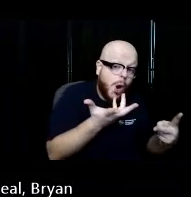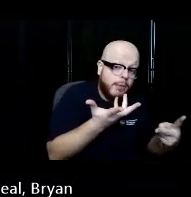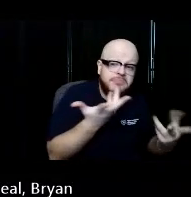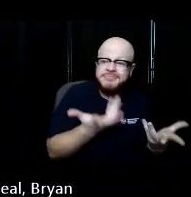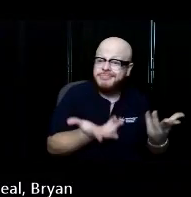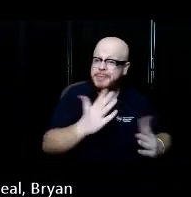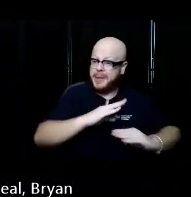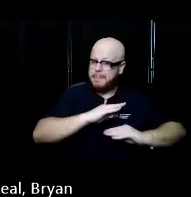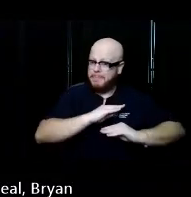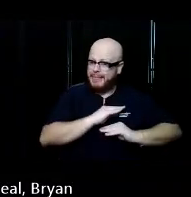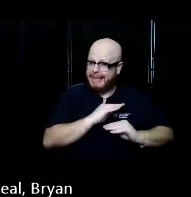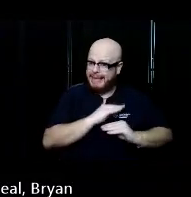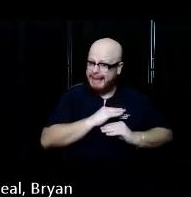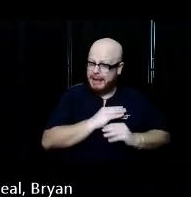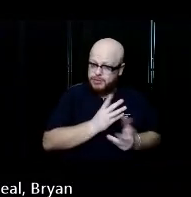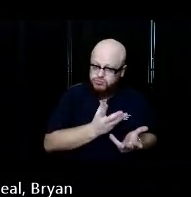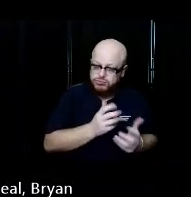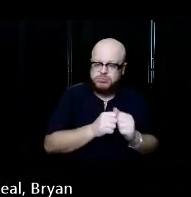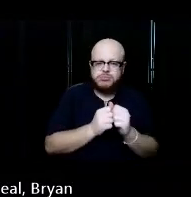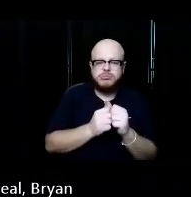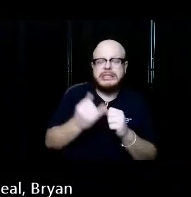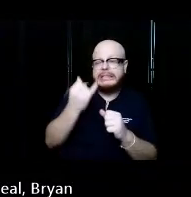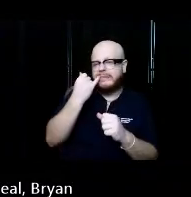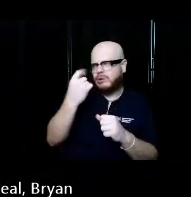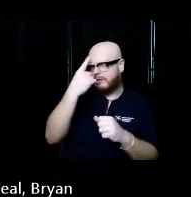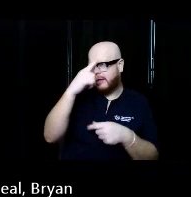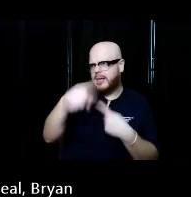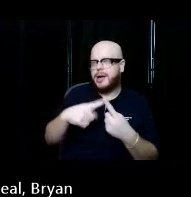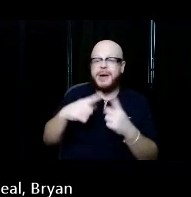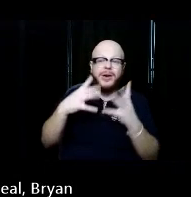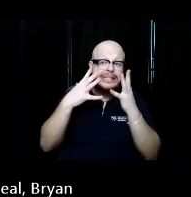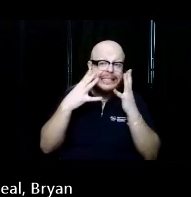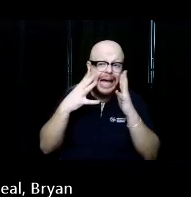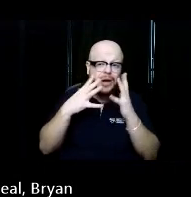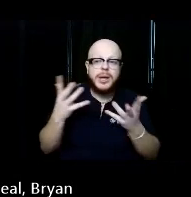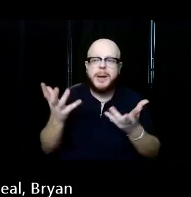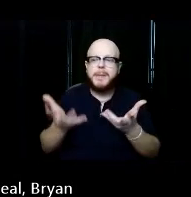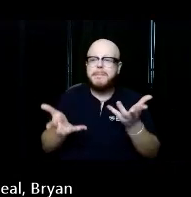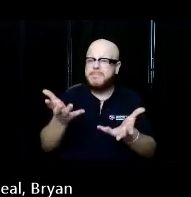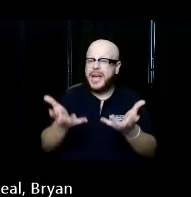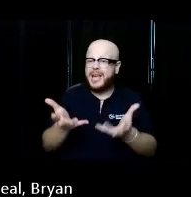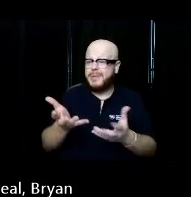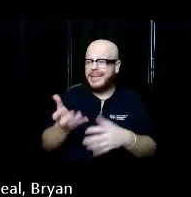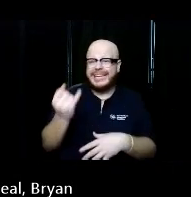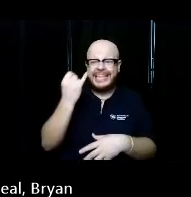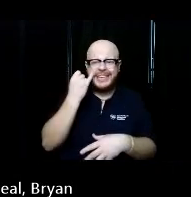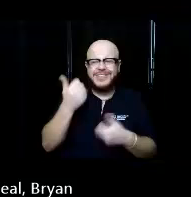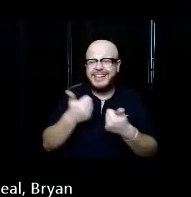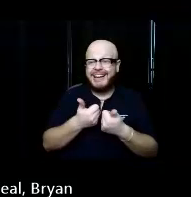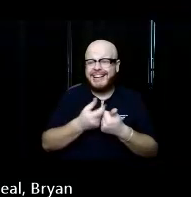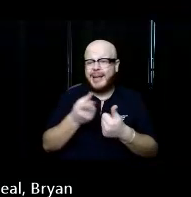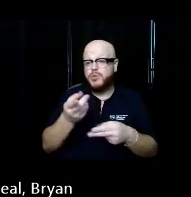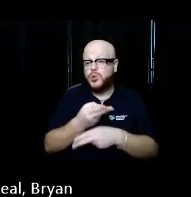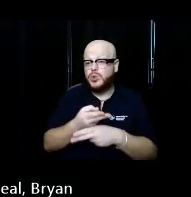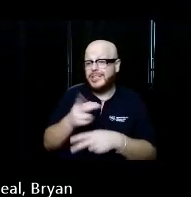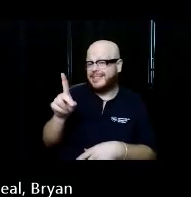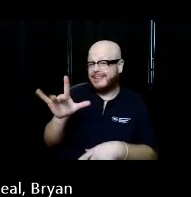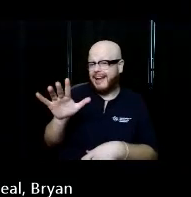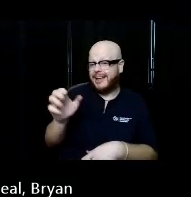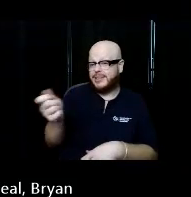we think about sound is if you're having a game where you're rolling dice, maybe roll the dice onto a mat instead of a hard tabletop surface